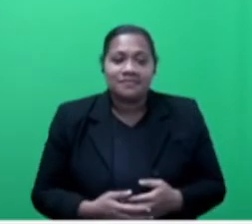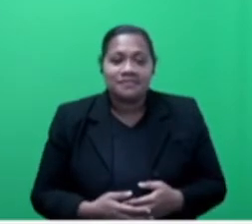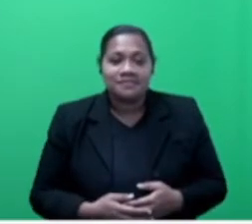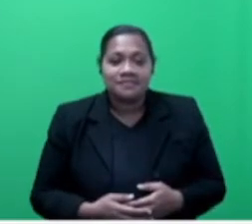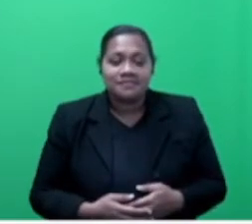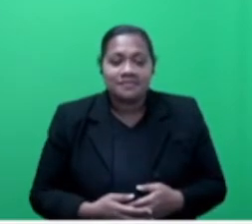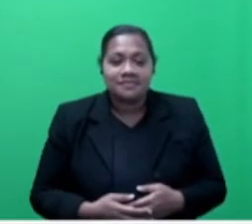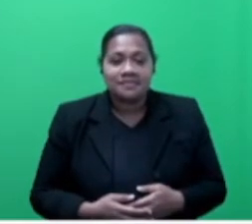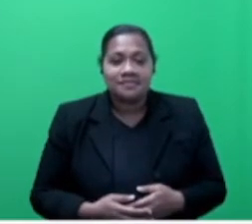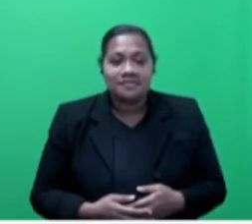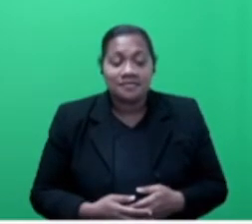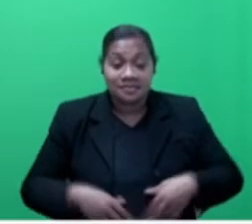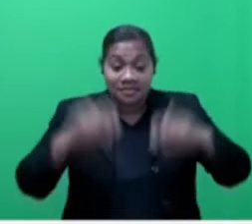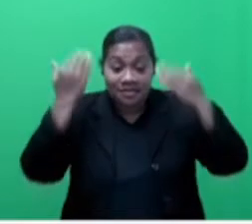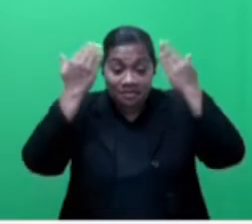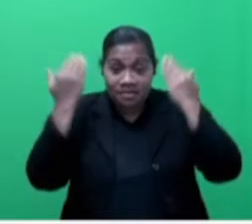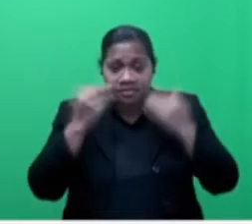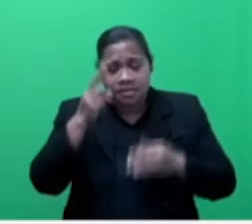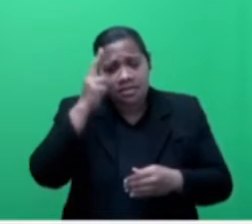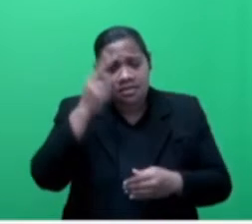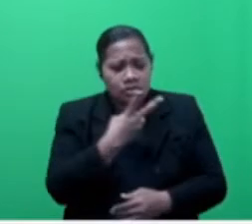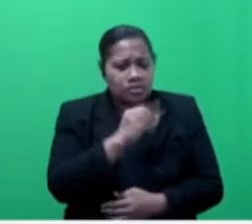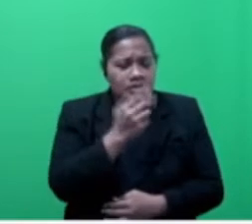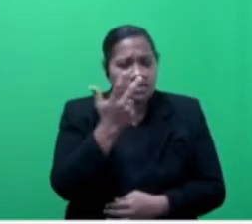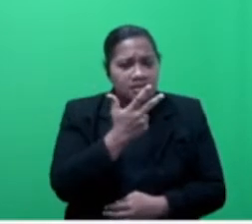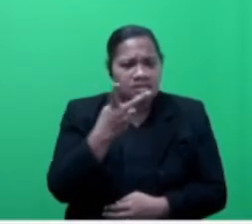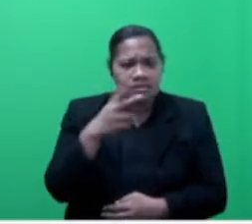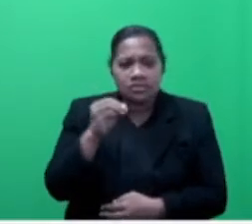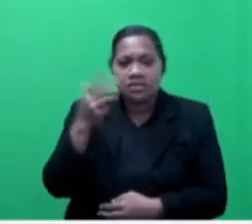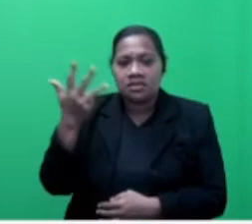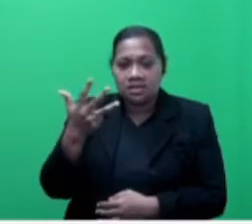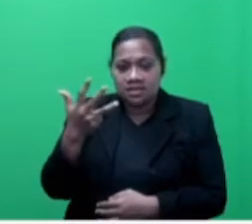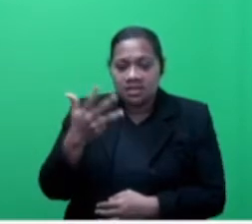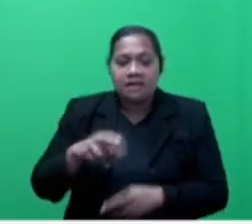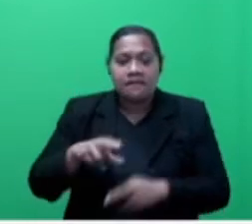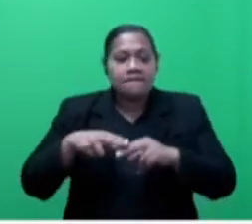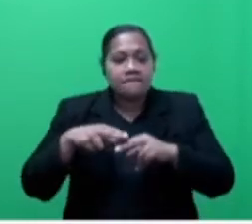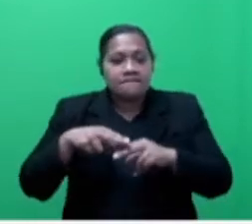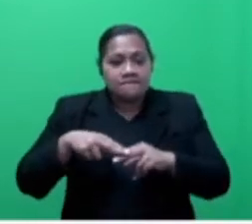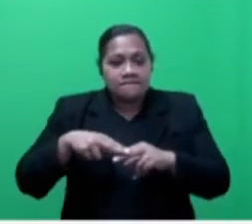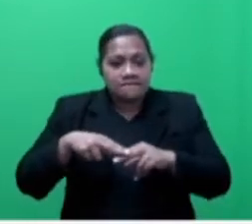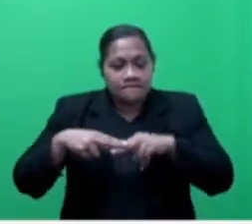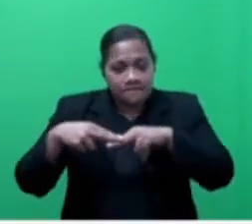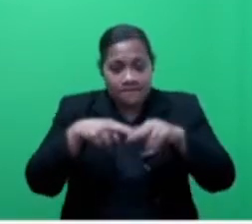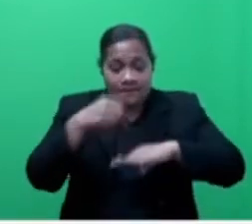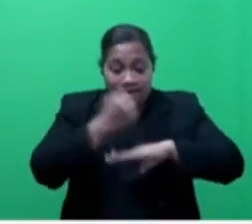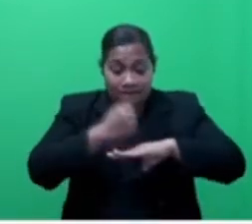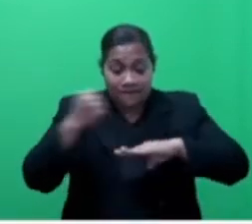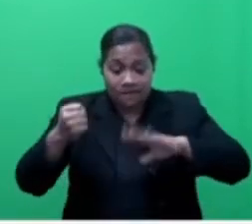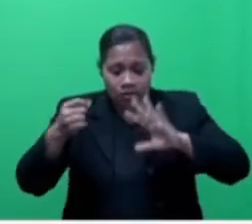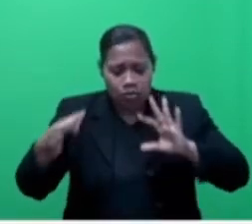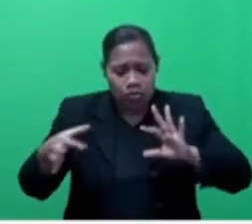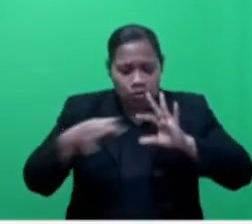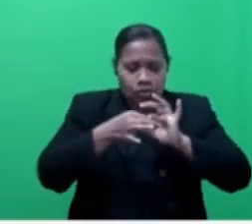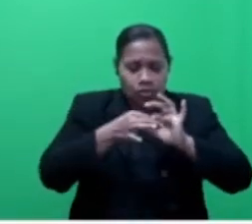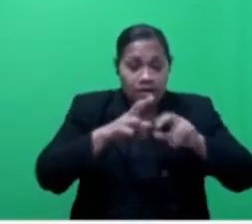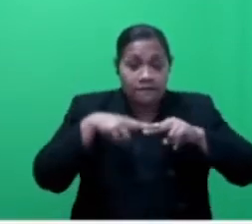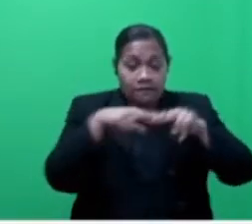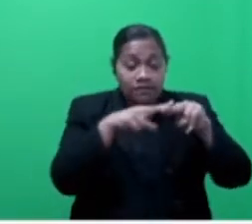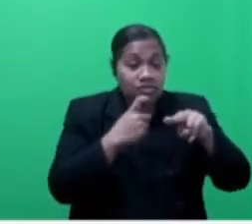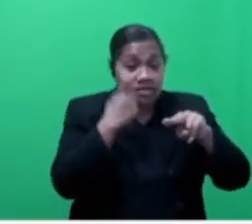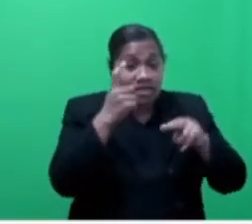in 2018 and 2019, the Fijian government, in partnership with the FijiCare Insurance